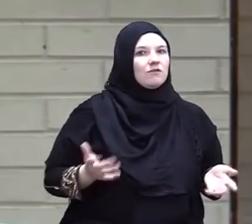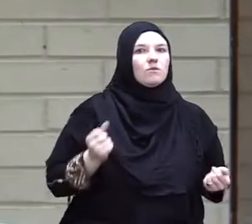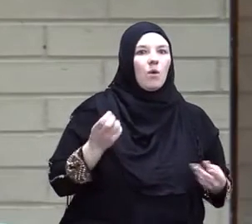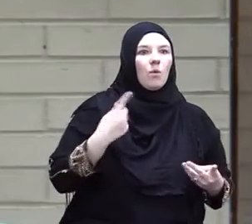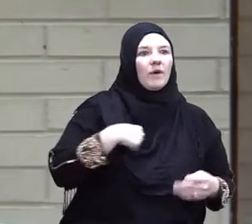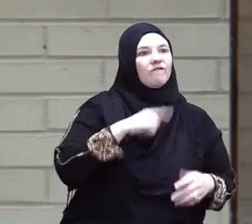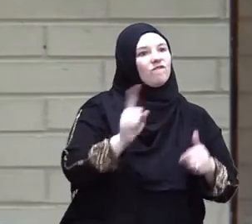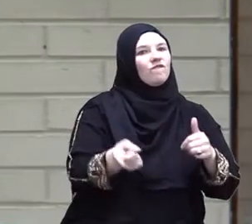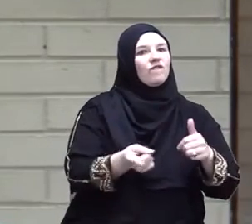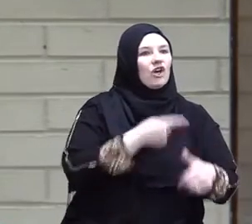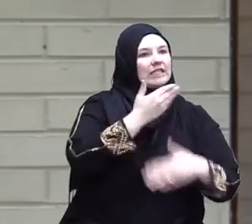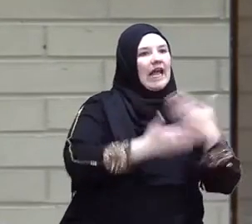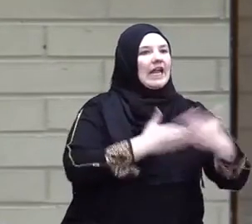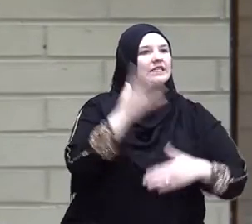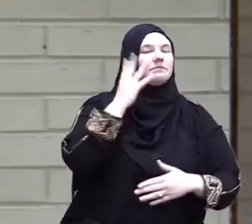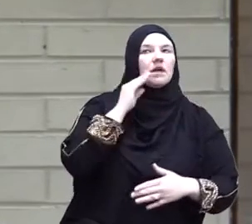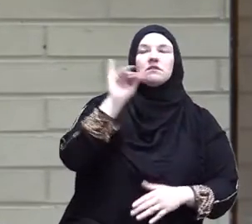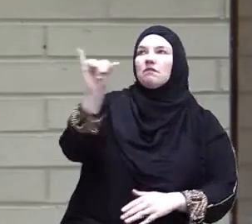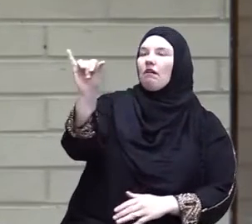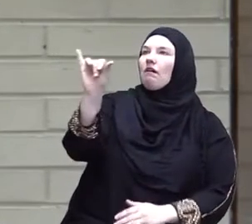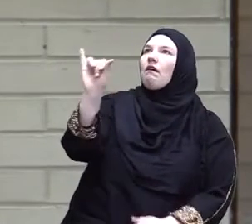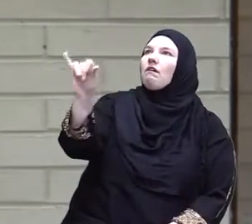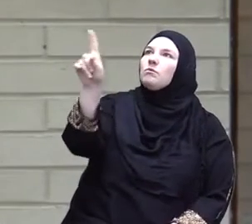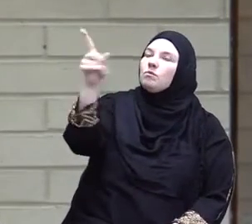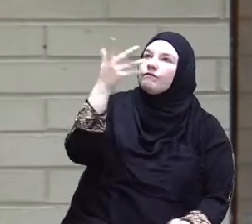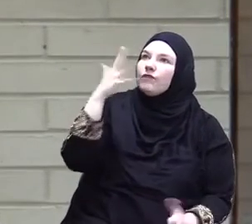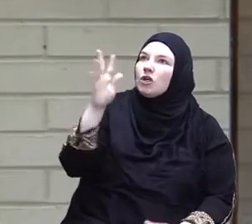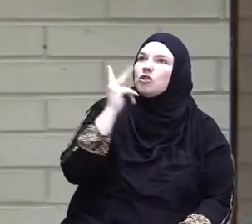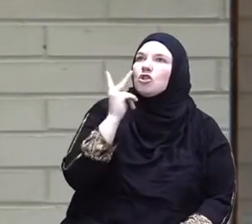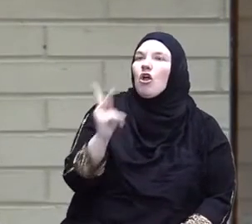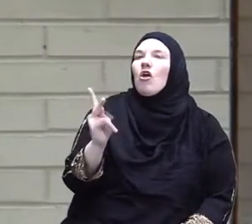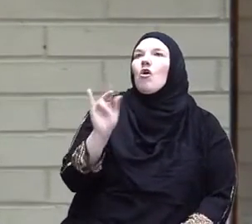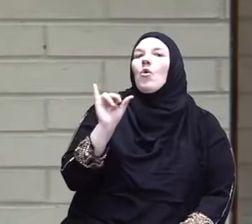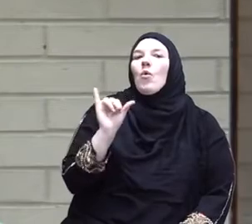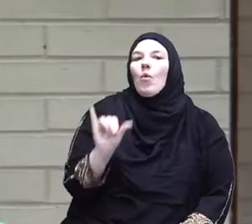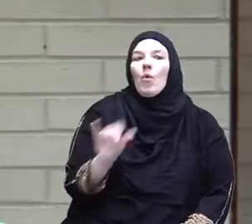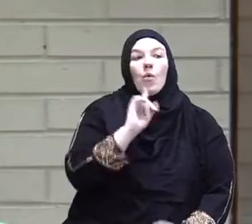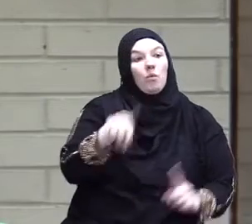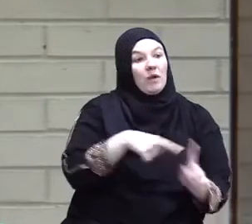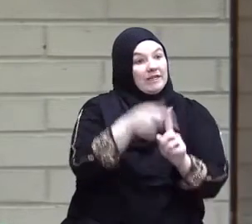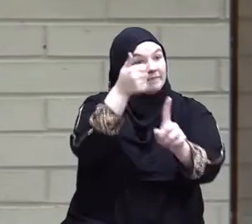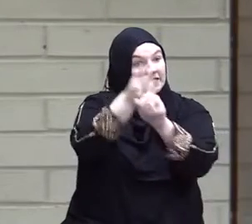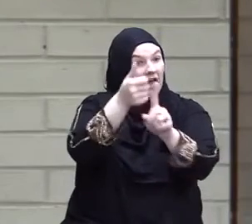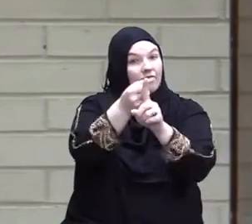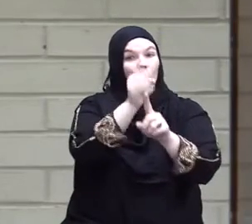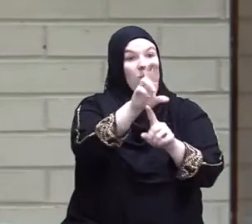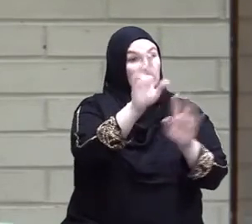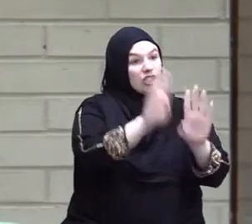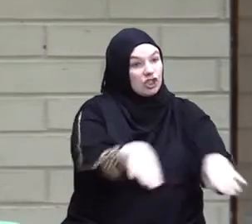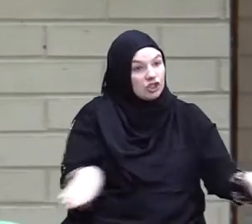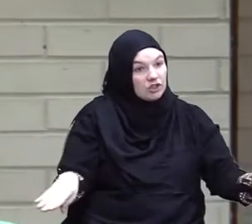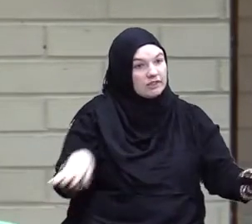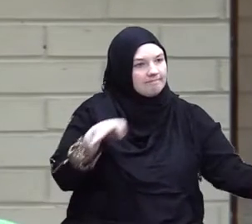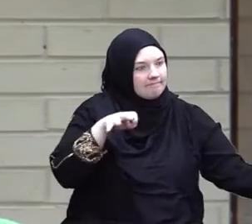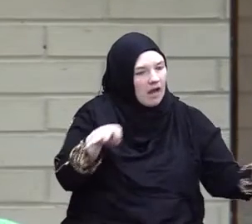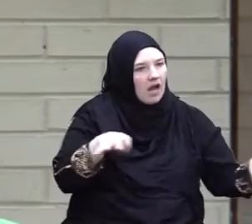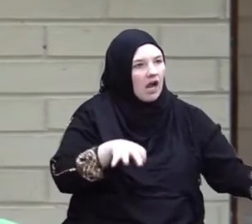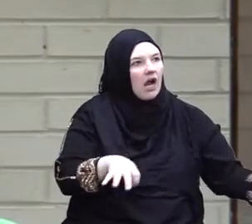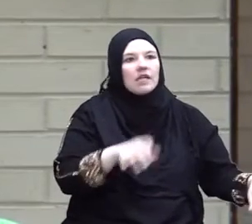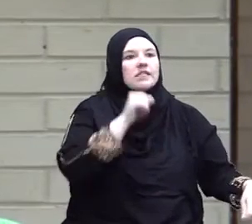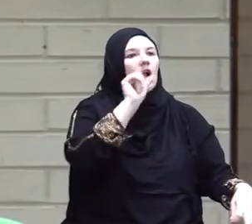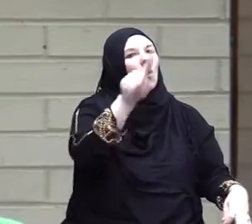at least in the form of Adam, he has witnessed it. So when he or his children talk about it, it is not